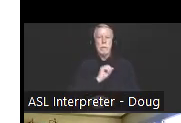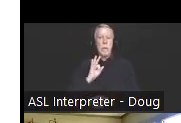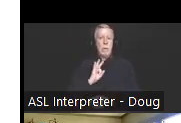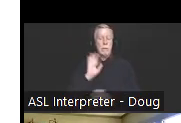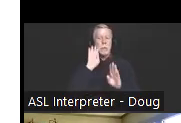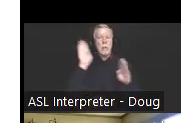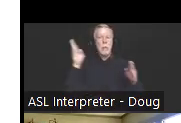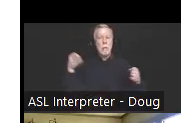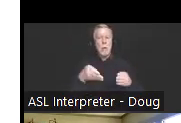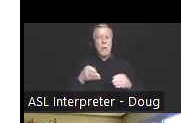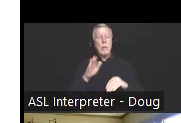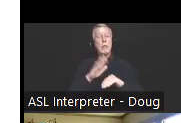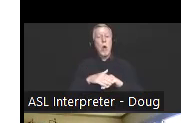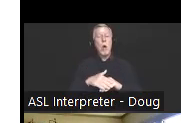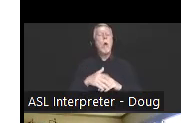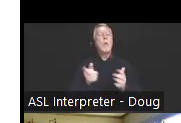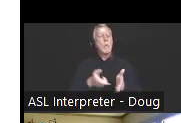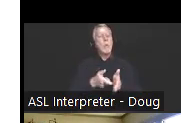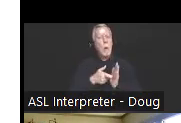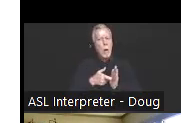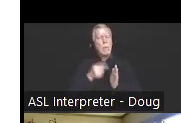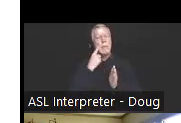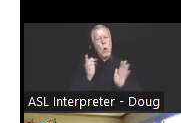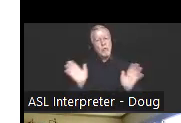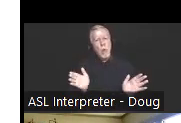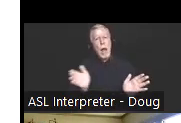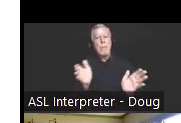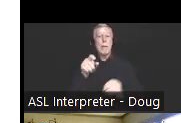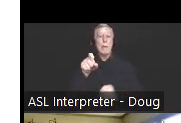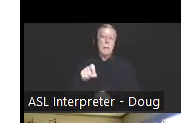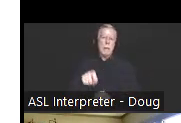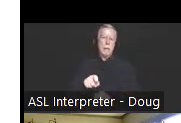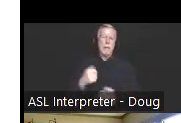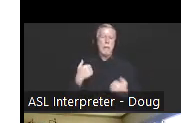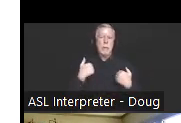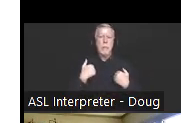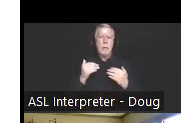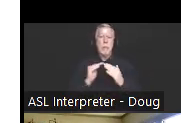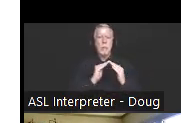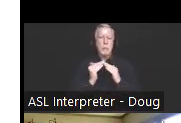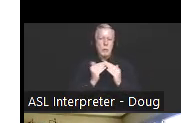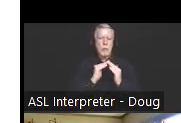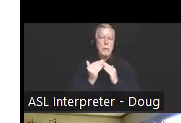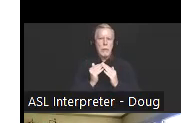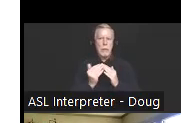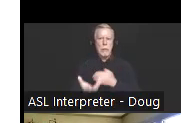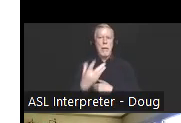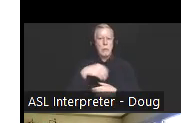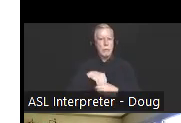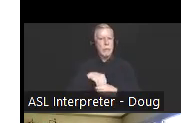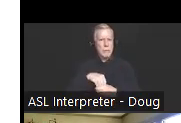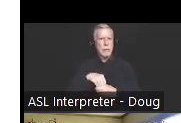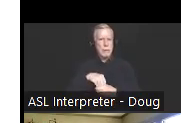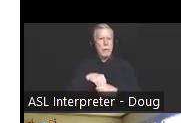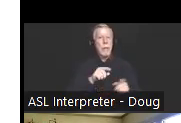on what are the requirements that are driving the need to have community engagement.